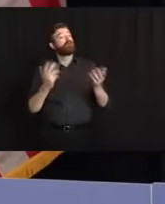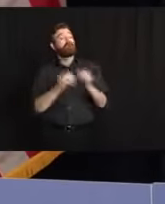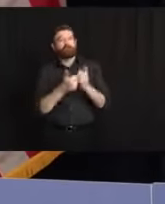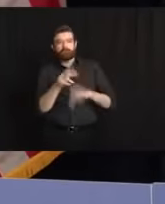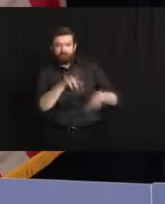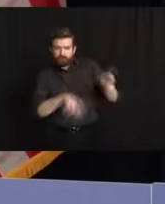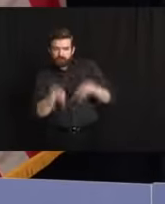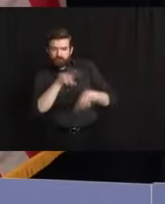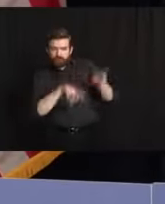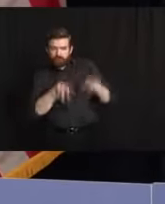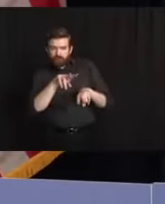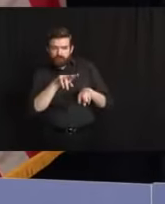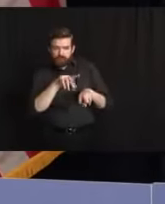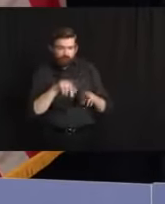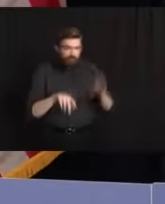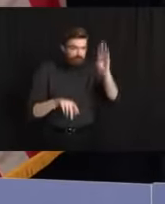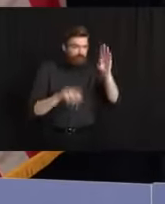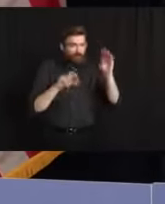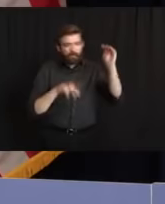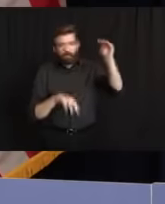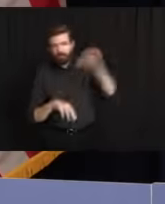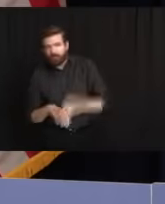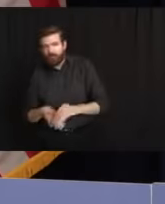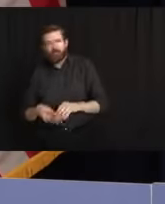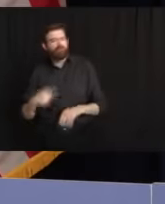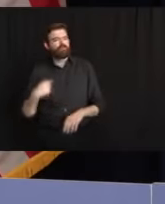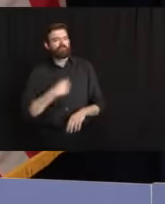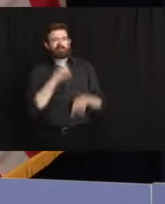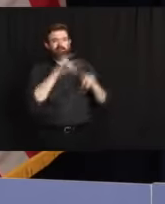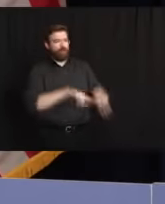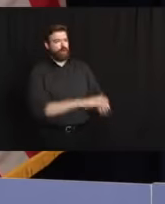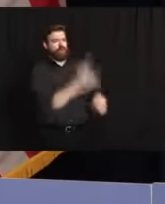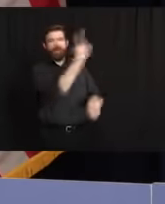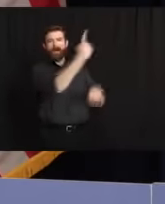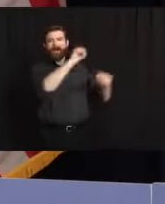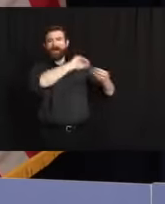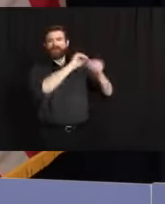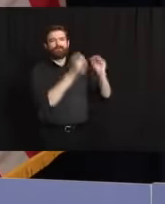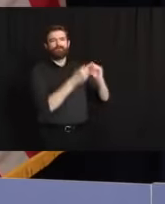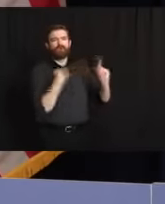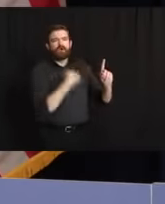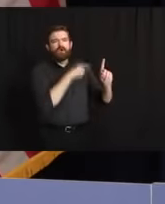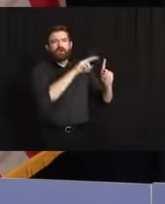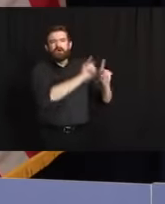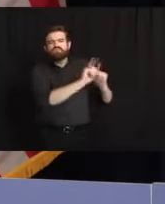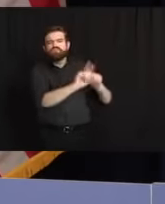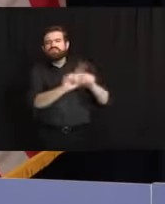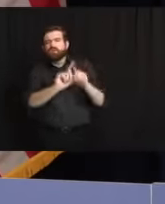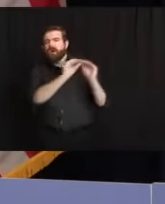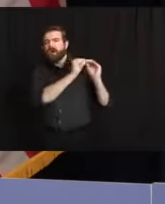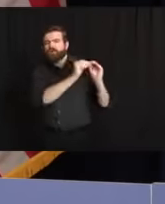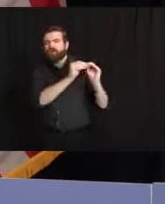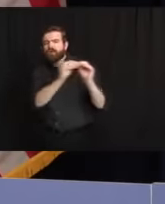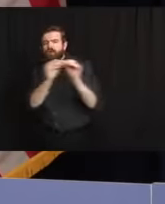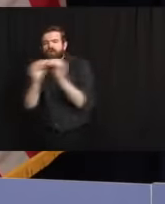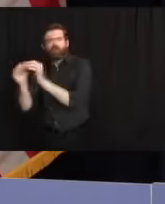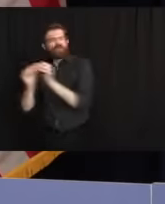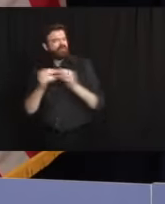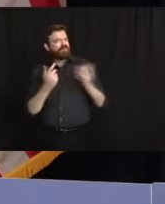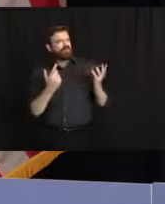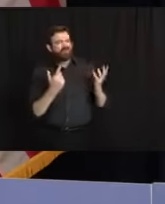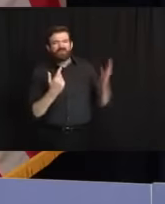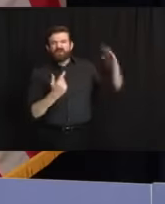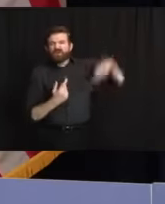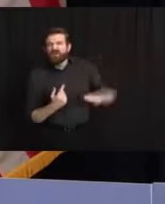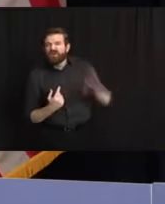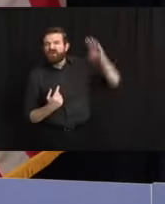one metric. It's not just one magic number. We have to look at trends also because, you know, as you can see, as the governor and commissioner report every